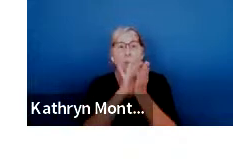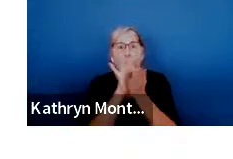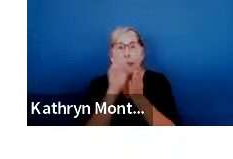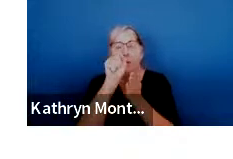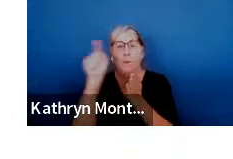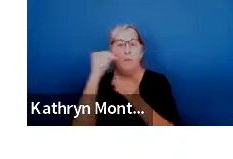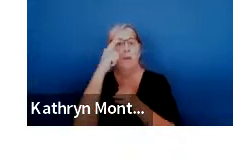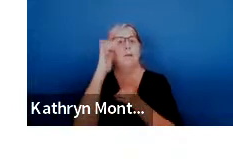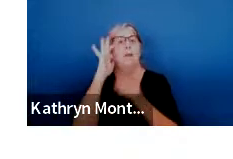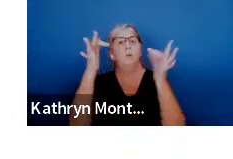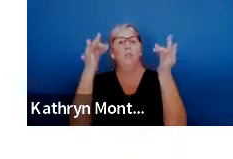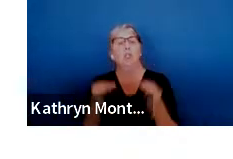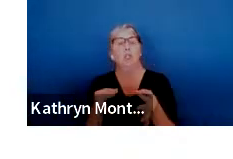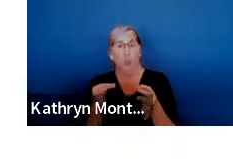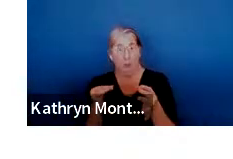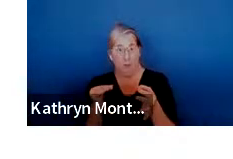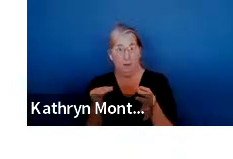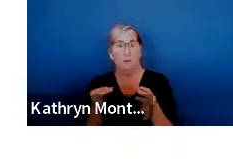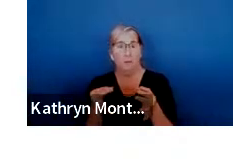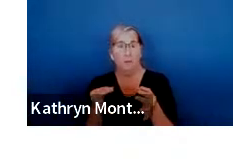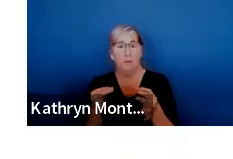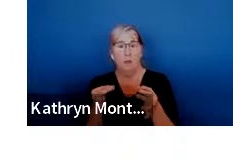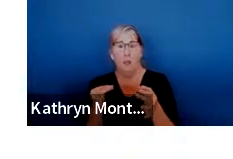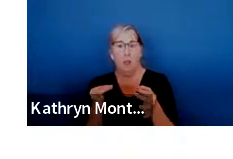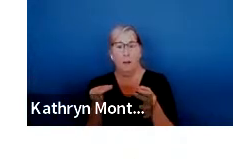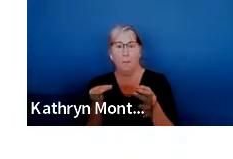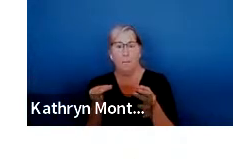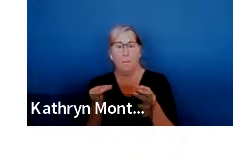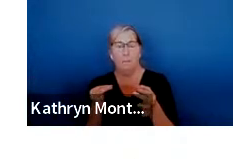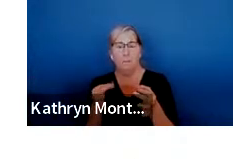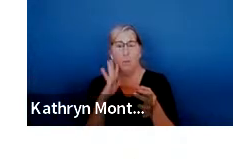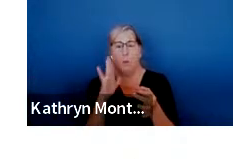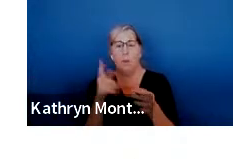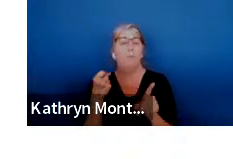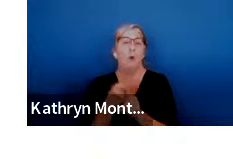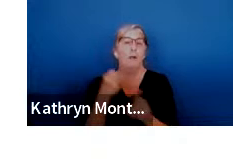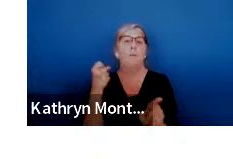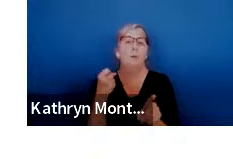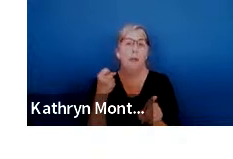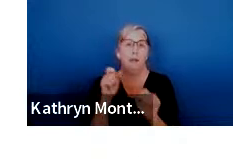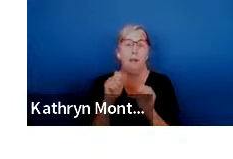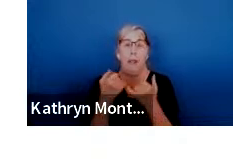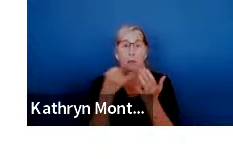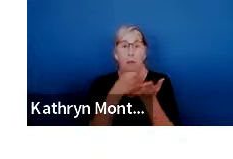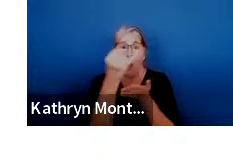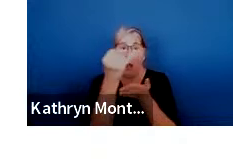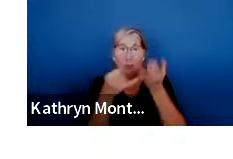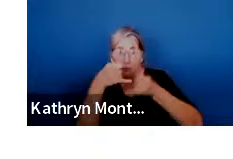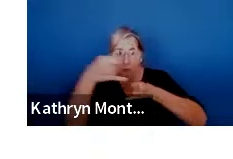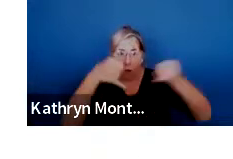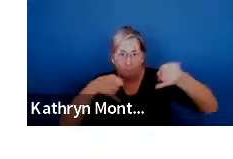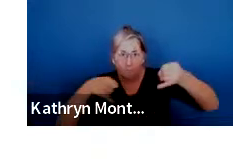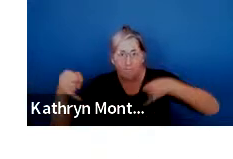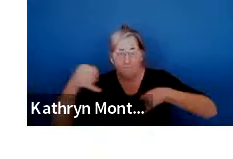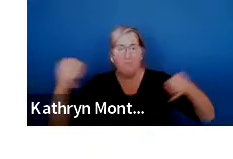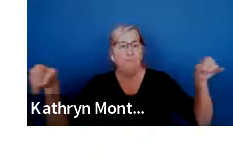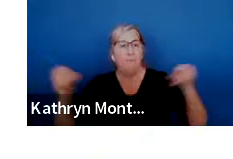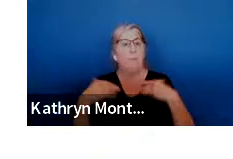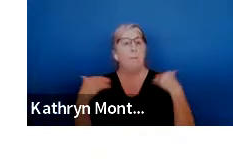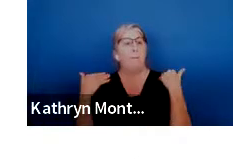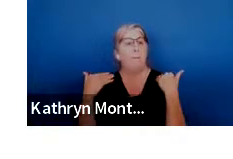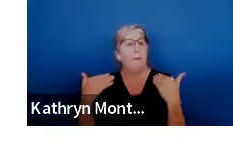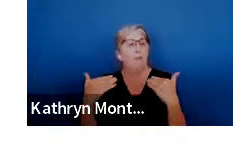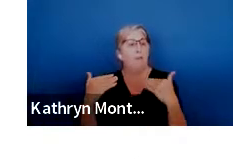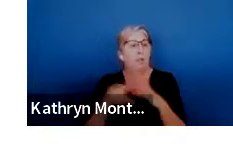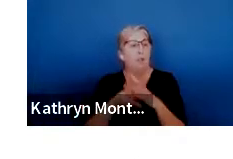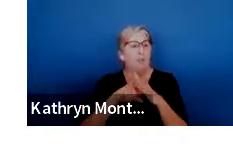will determine, it will have a huge impact on how the lines are drawn. So let's start with over on the